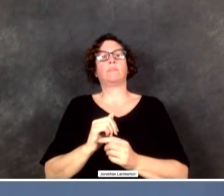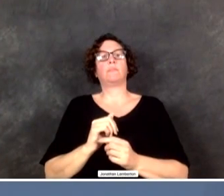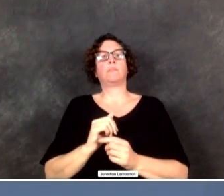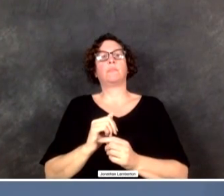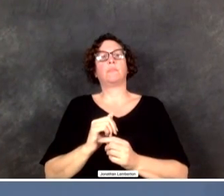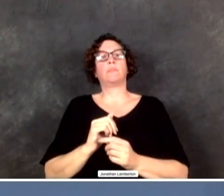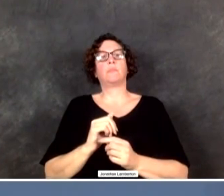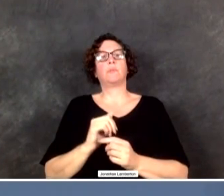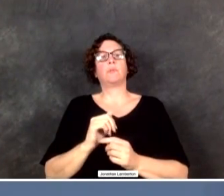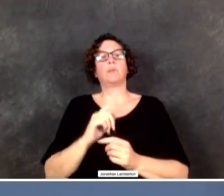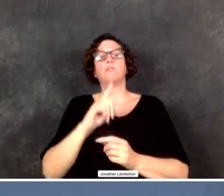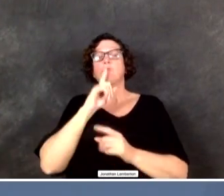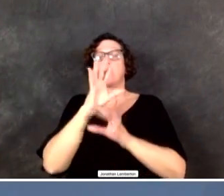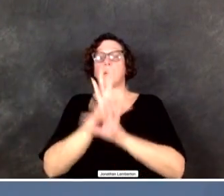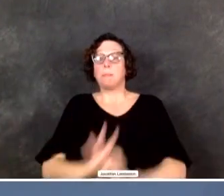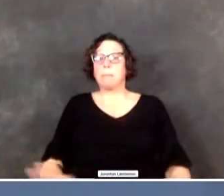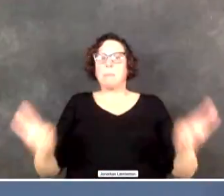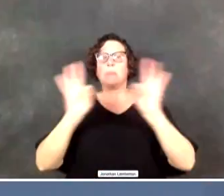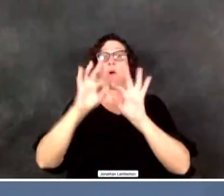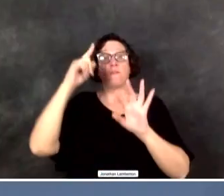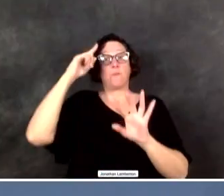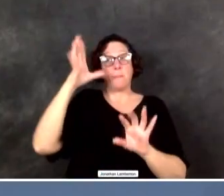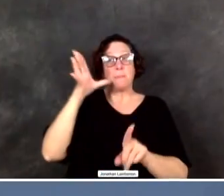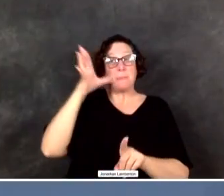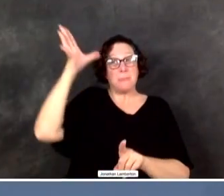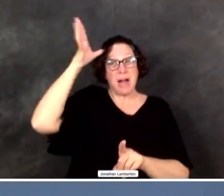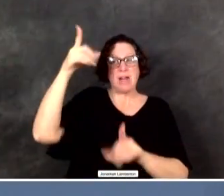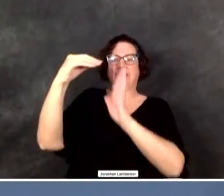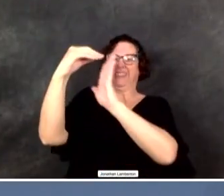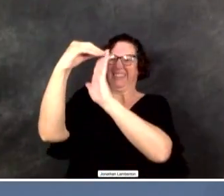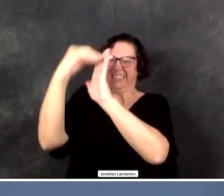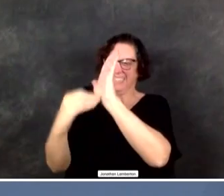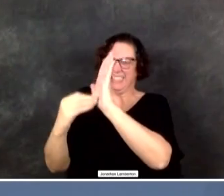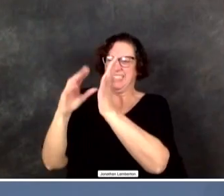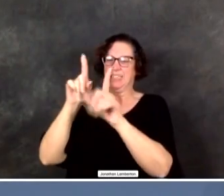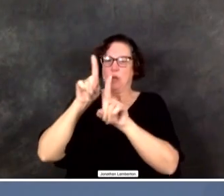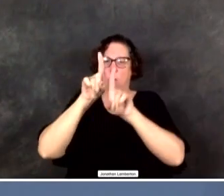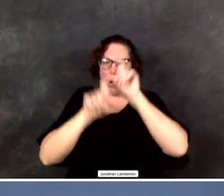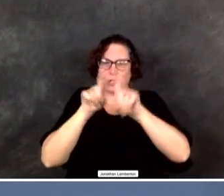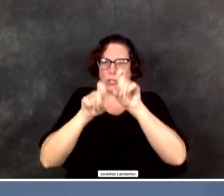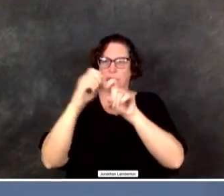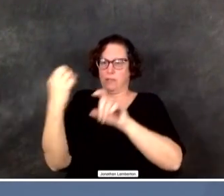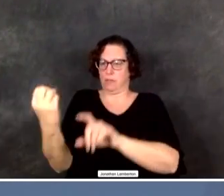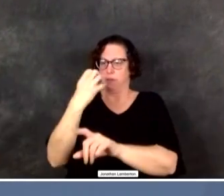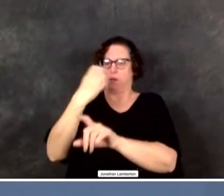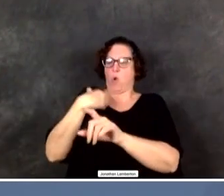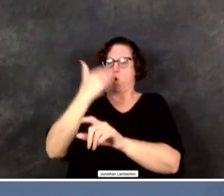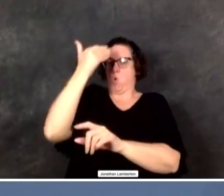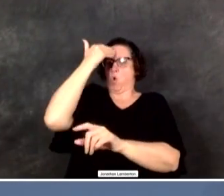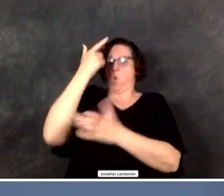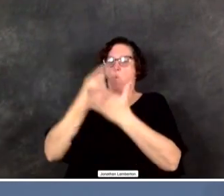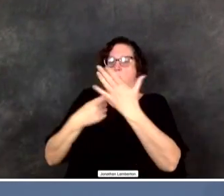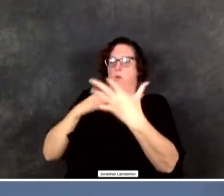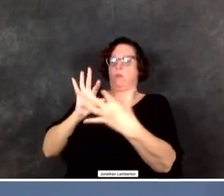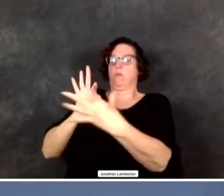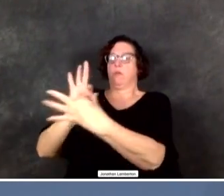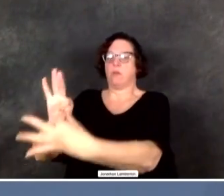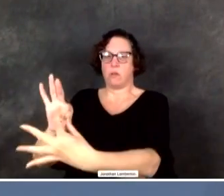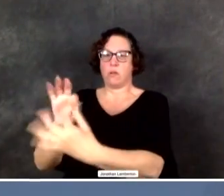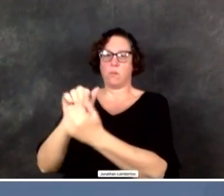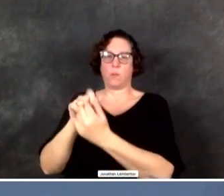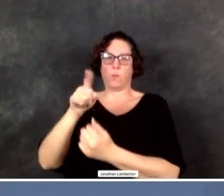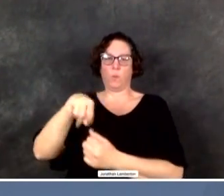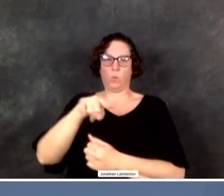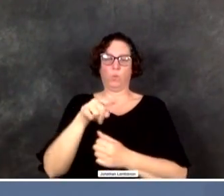important that we know who you are, because we need to get you in the queue, but it's also important so that we can mail you those